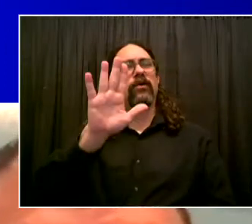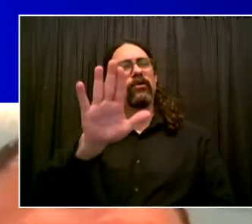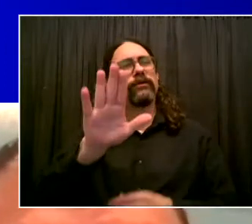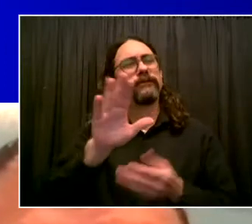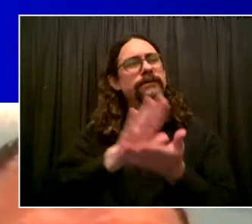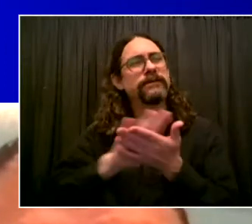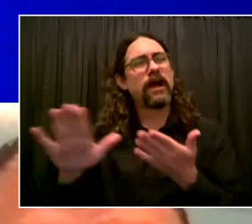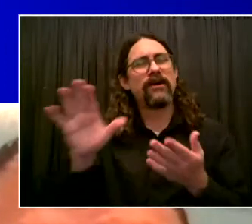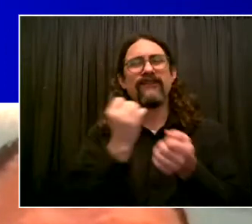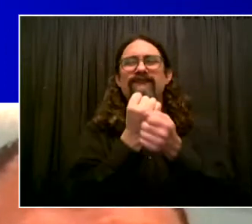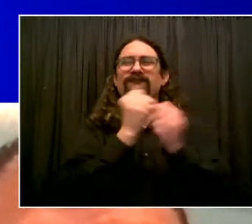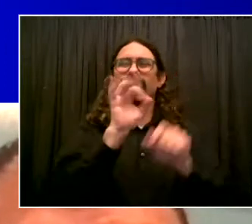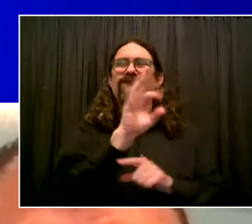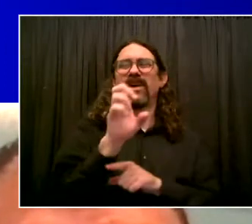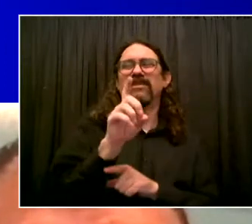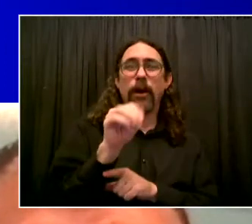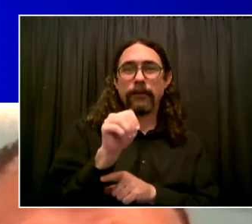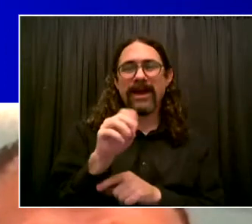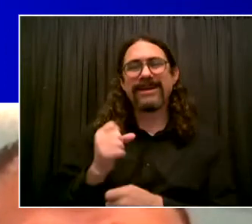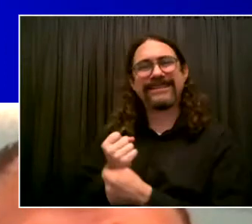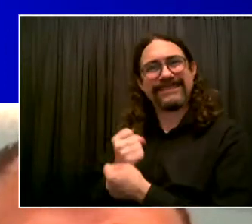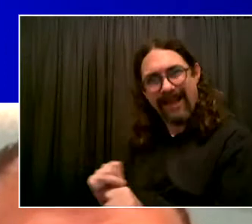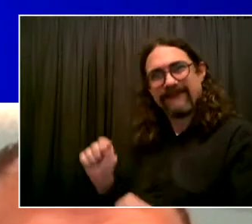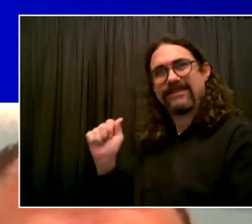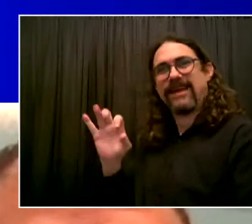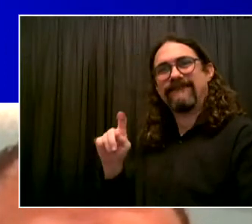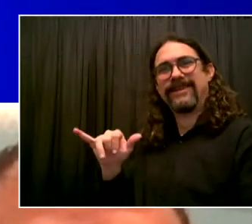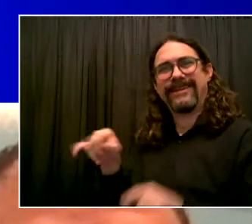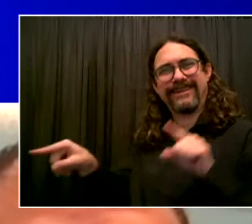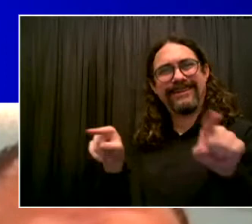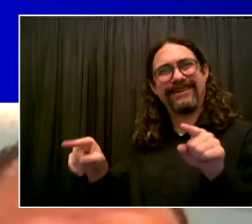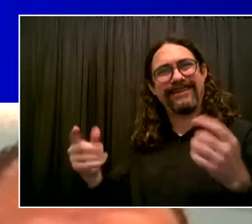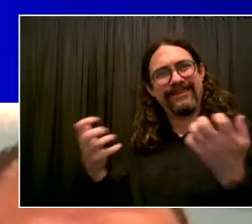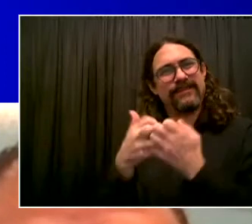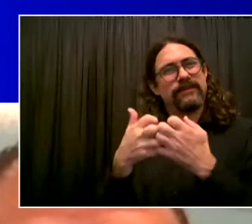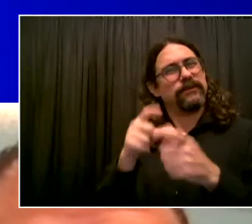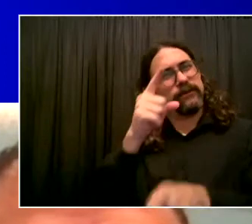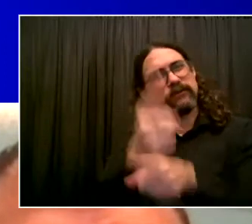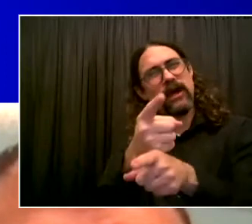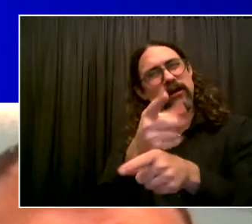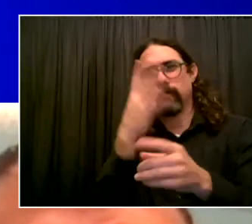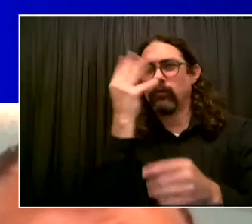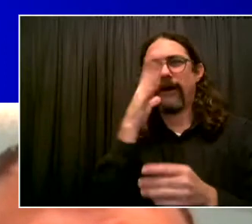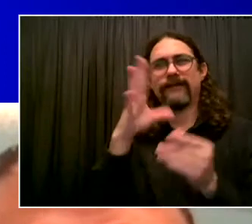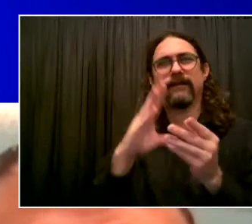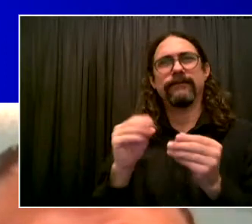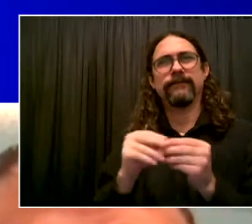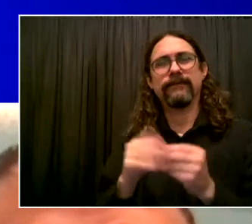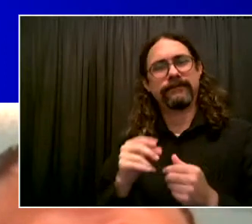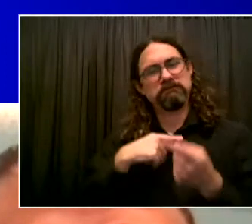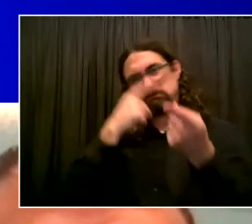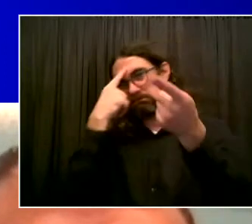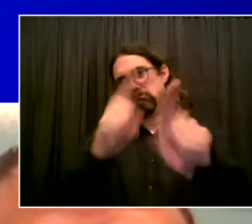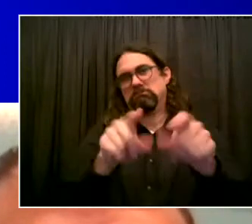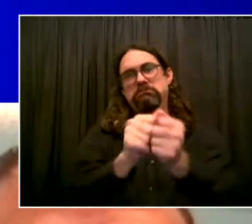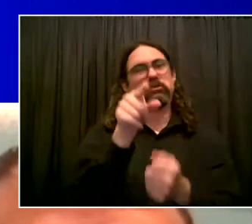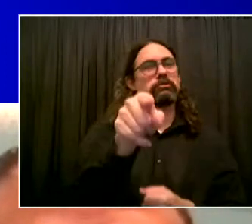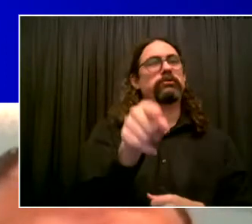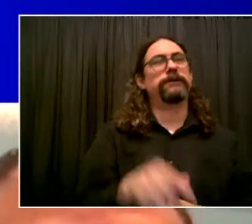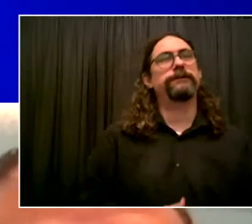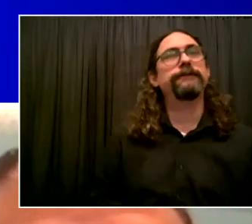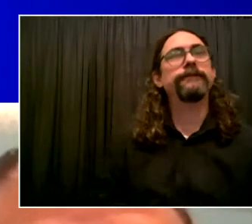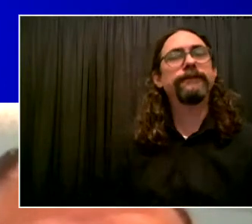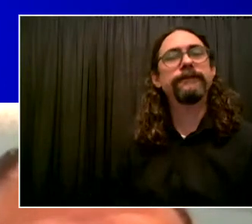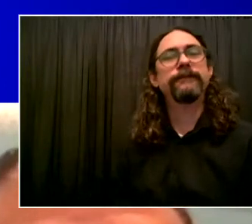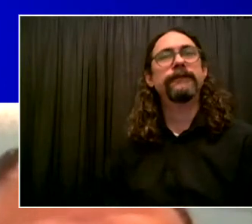it does take all of us. We're all in this together. And I agree with you. You know, the vast majority have spoken. Andy, you'll appreciate this.